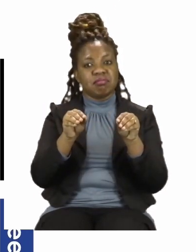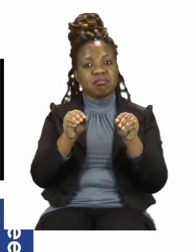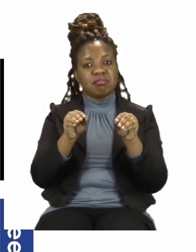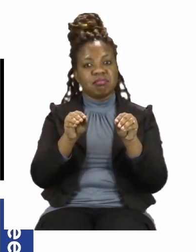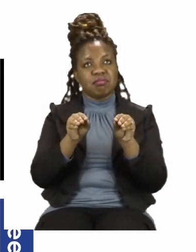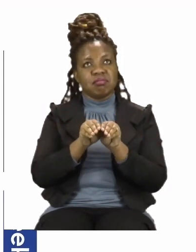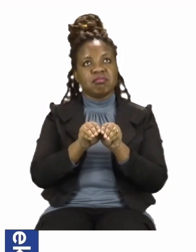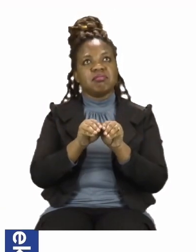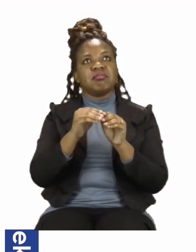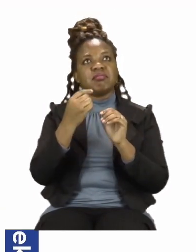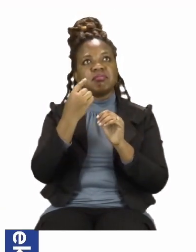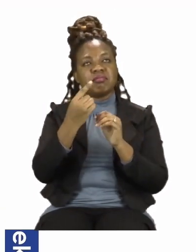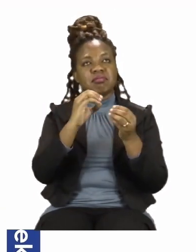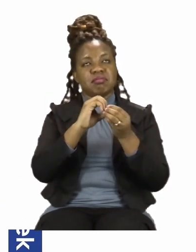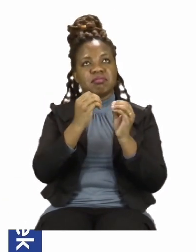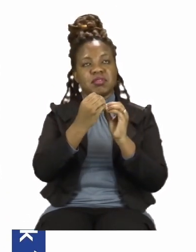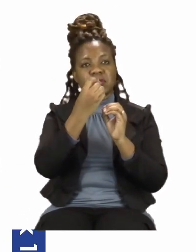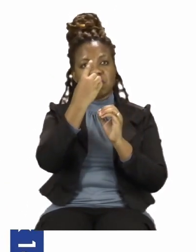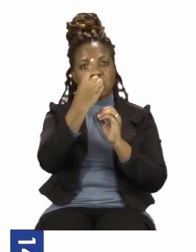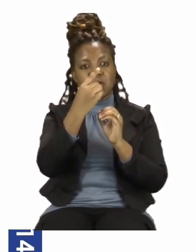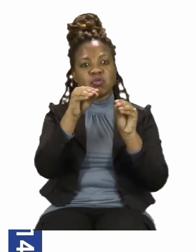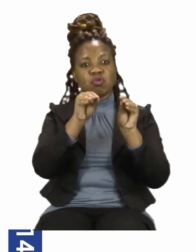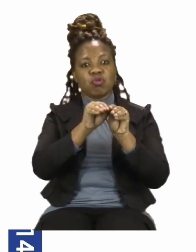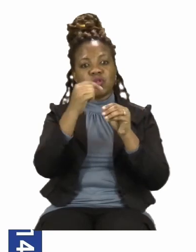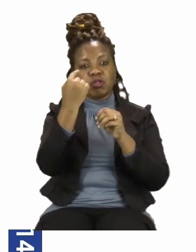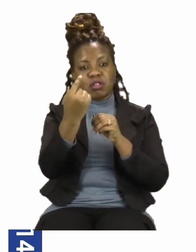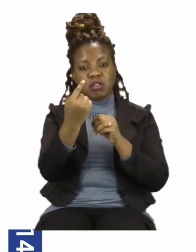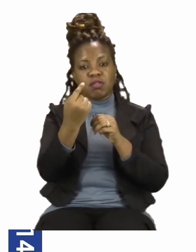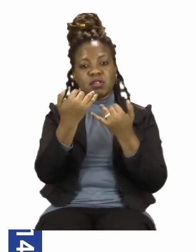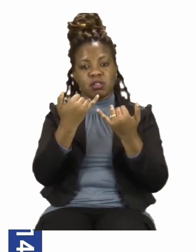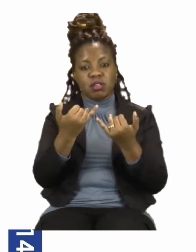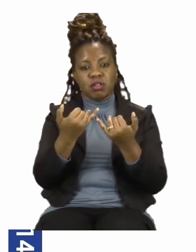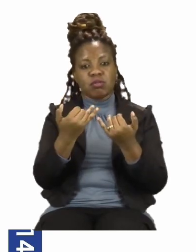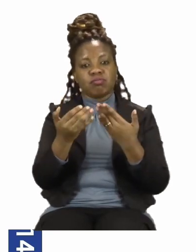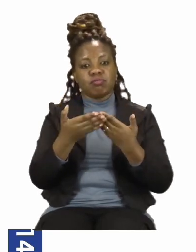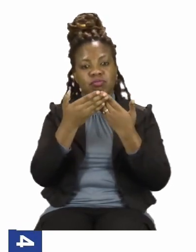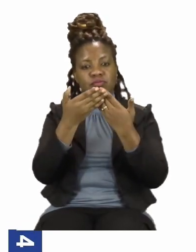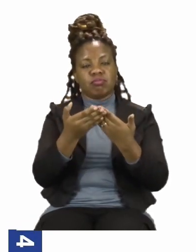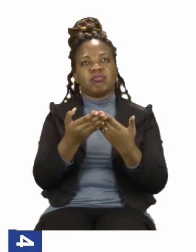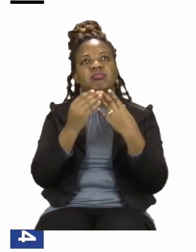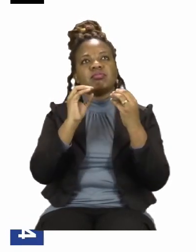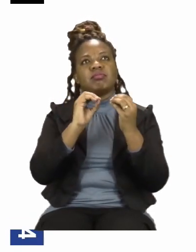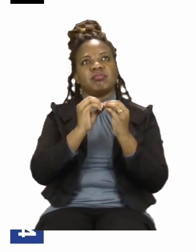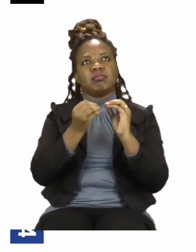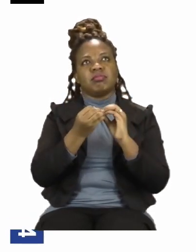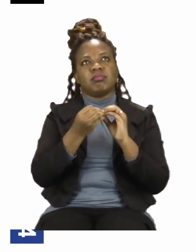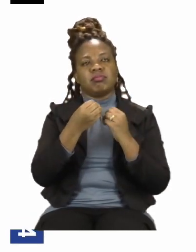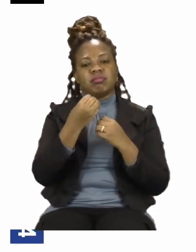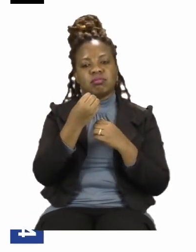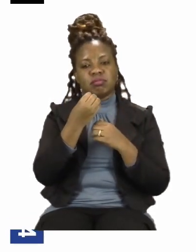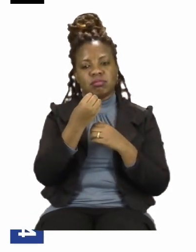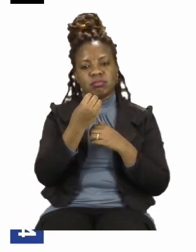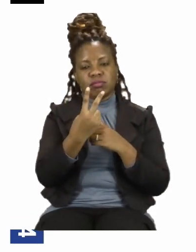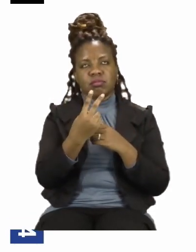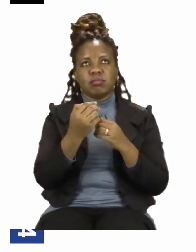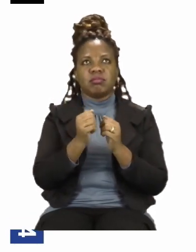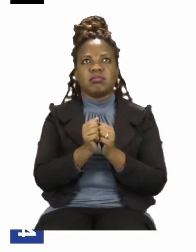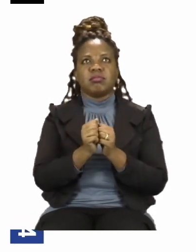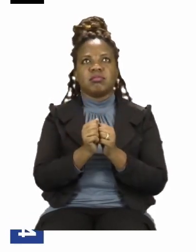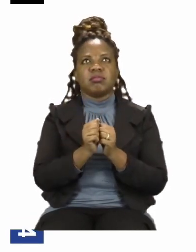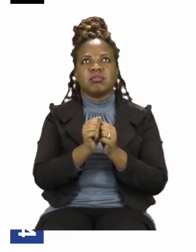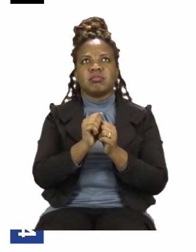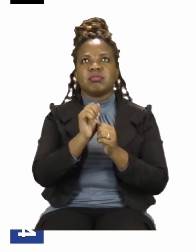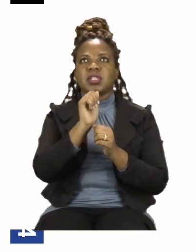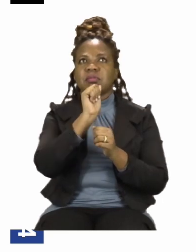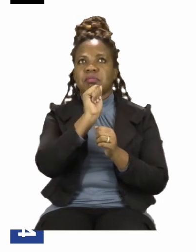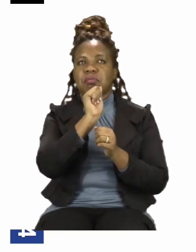let us do number 2 together. Now they've given you an example of A, where the girl is trying to buy a